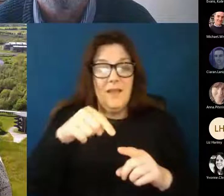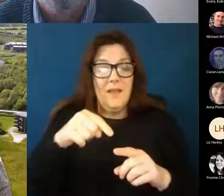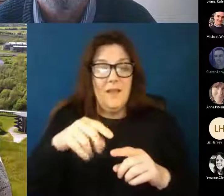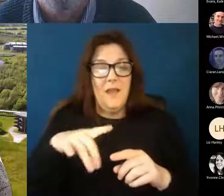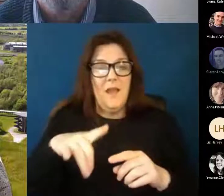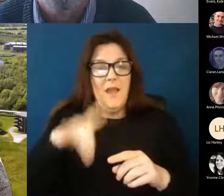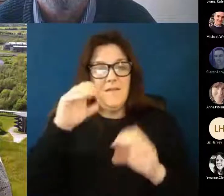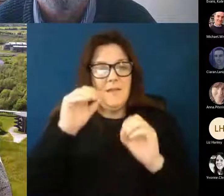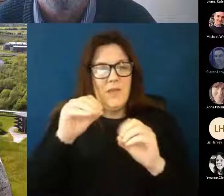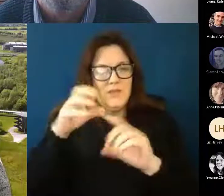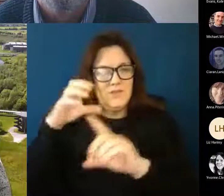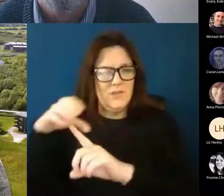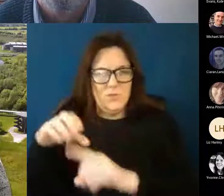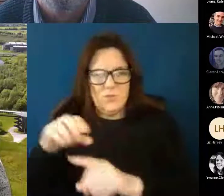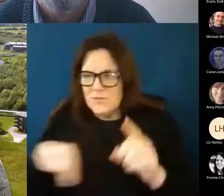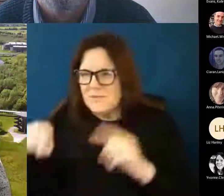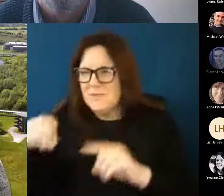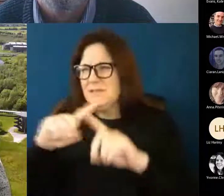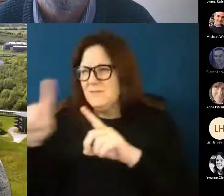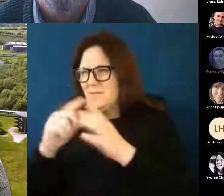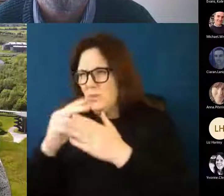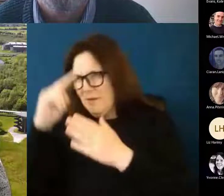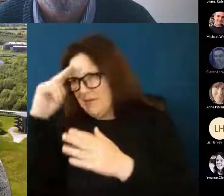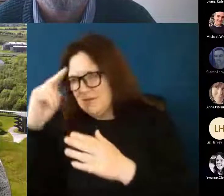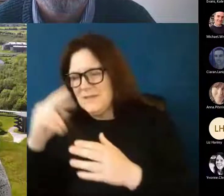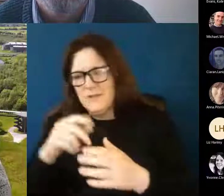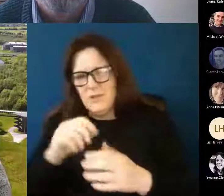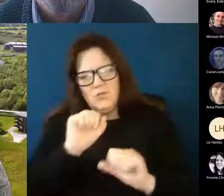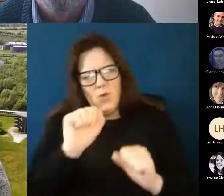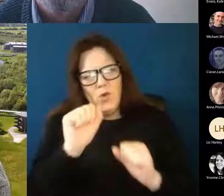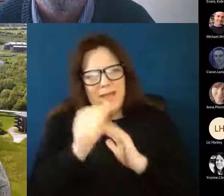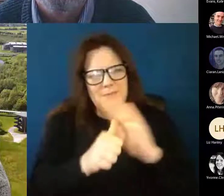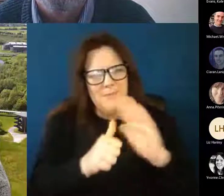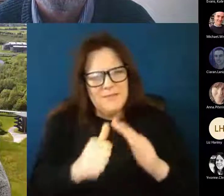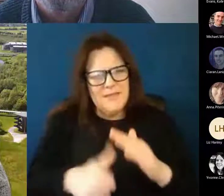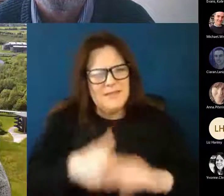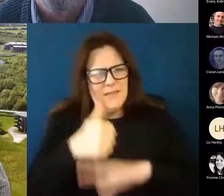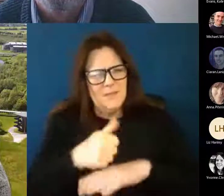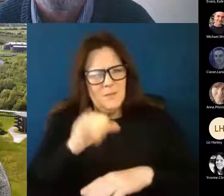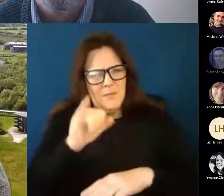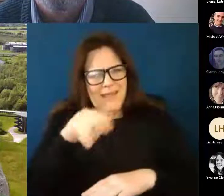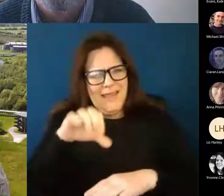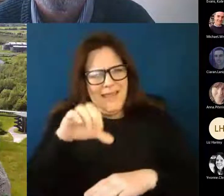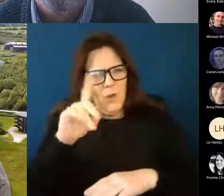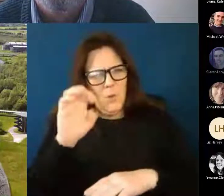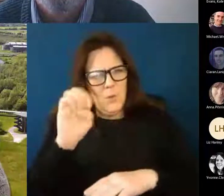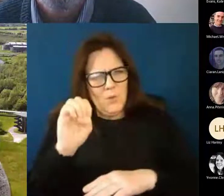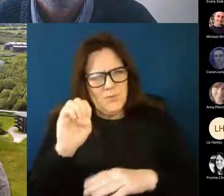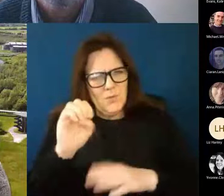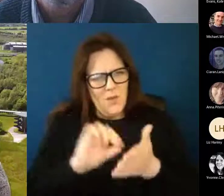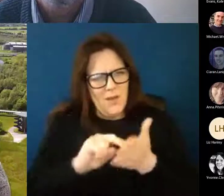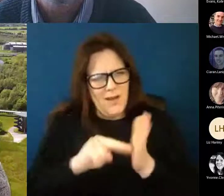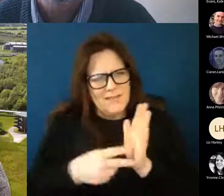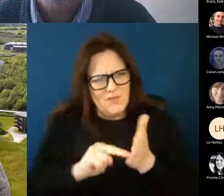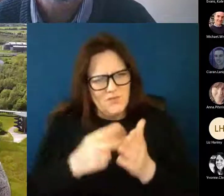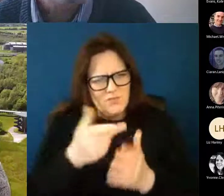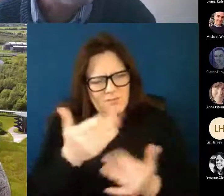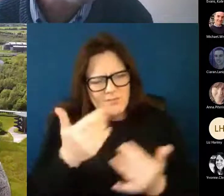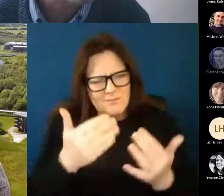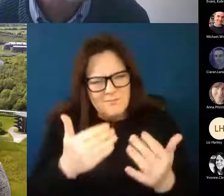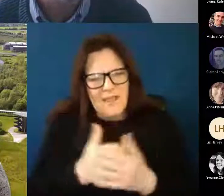terms of your experience having set up Include, and maybe how that could guide us and how we could approach that topic?